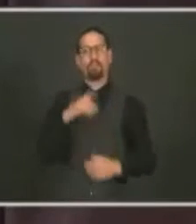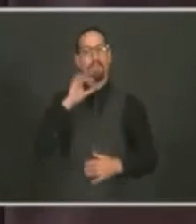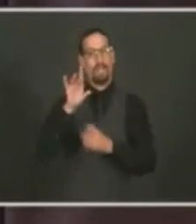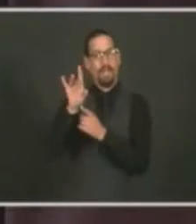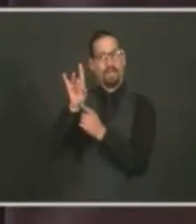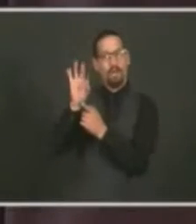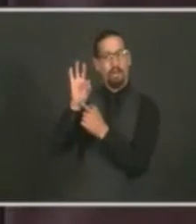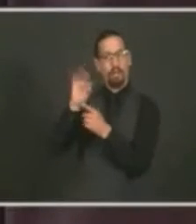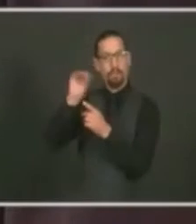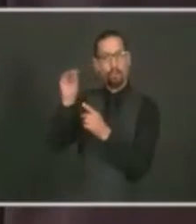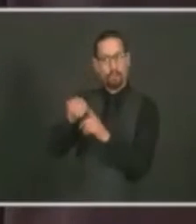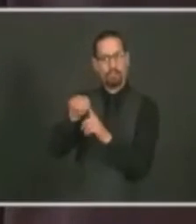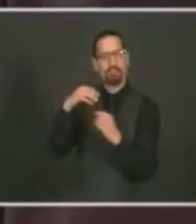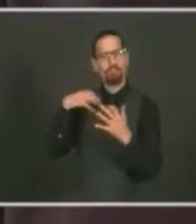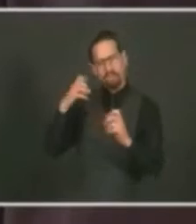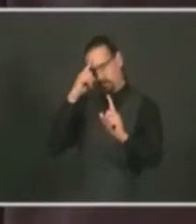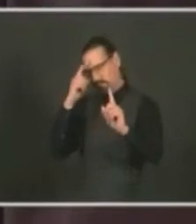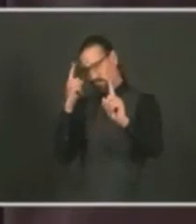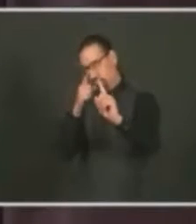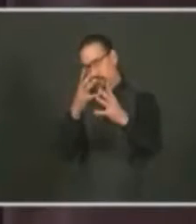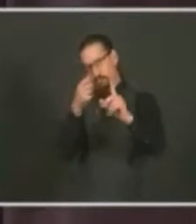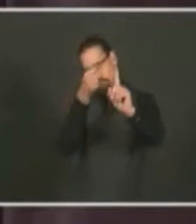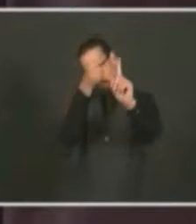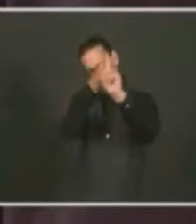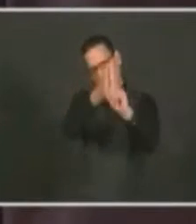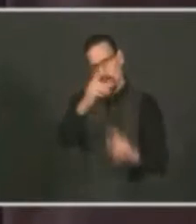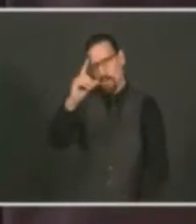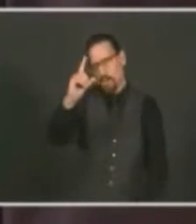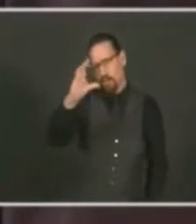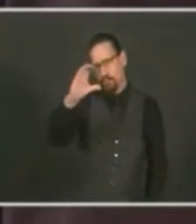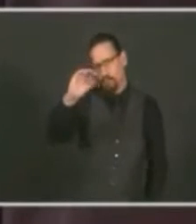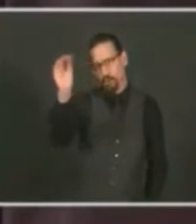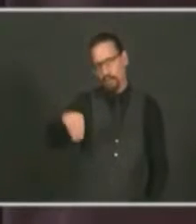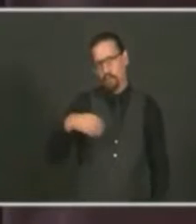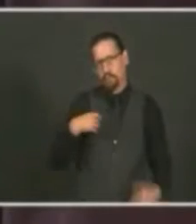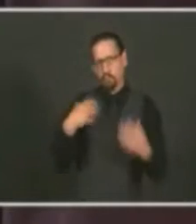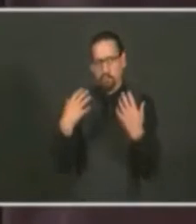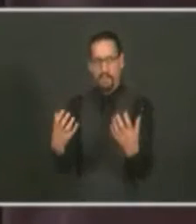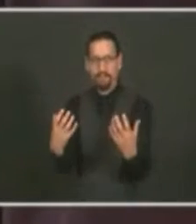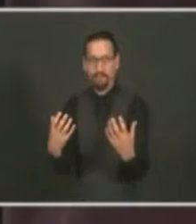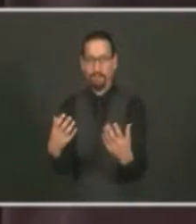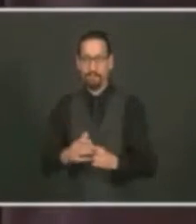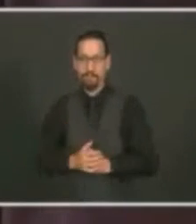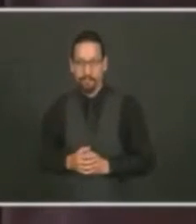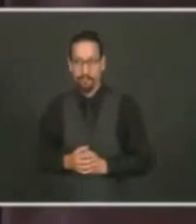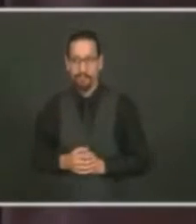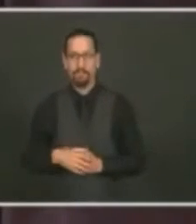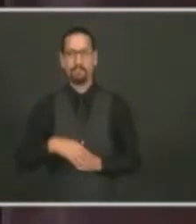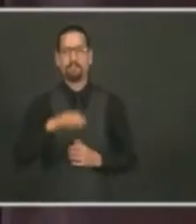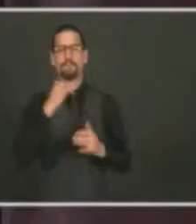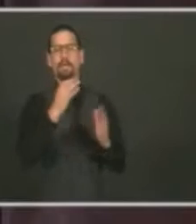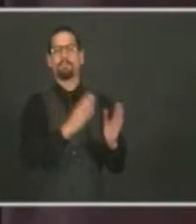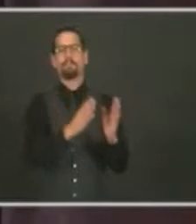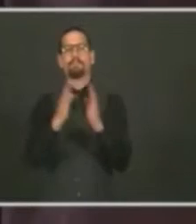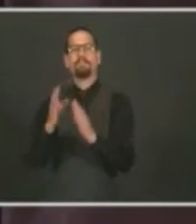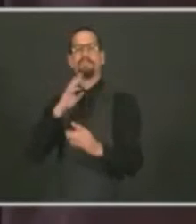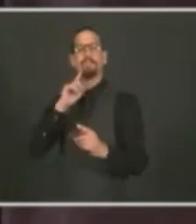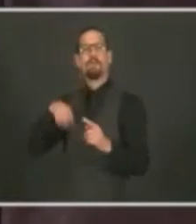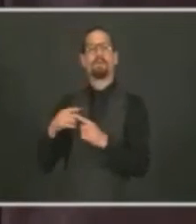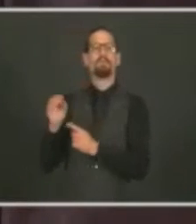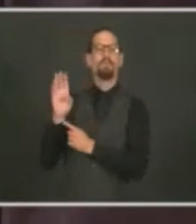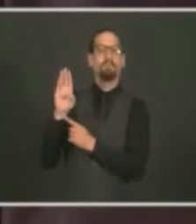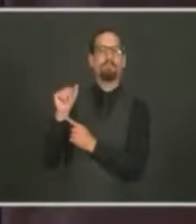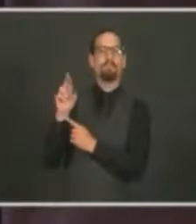100%. Bars continue to do a good job, and I know this is a very difficult time for you. I would just say